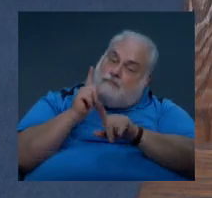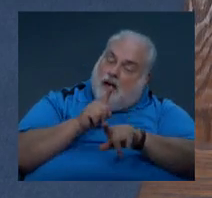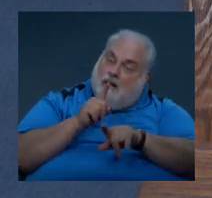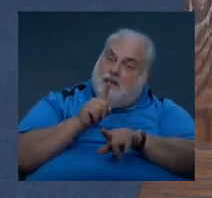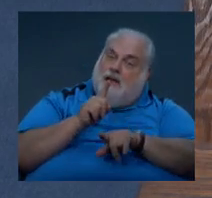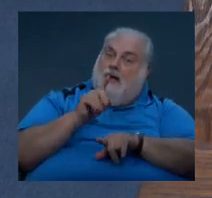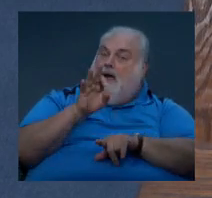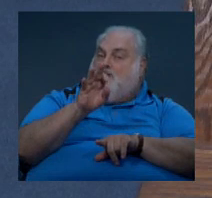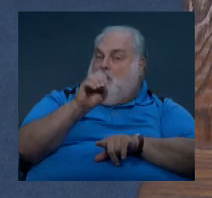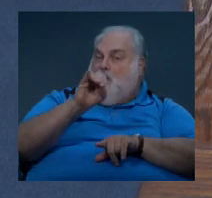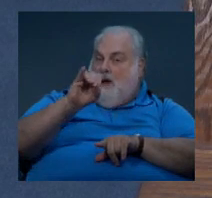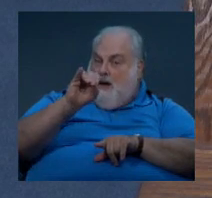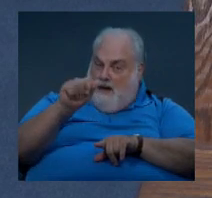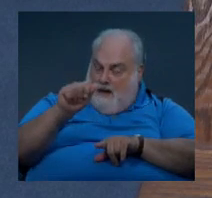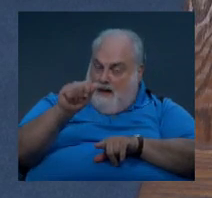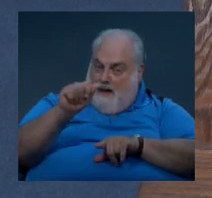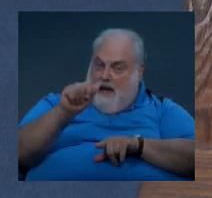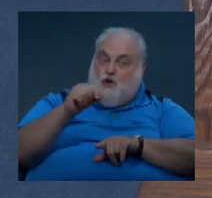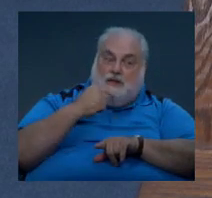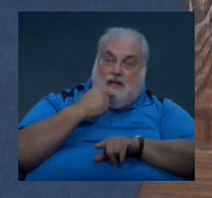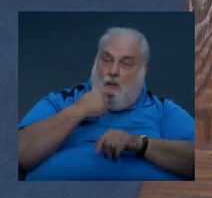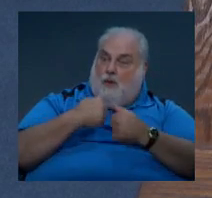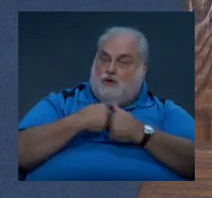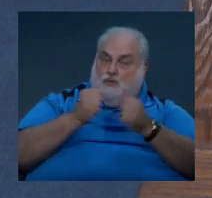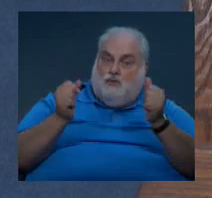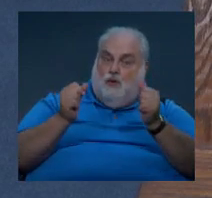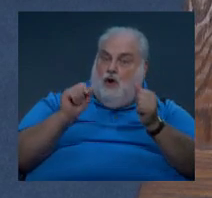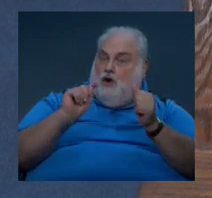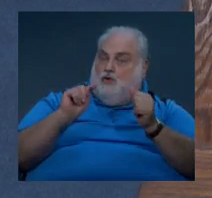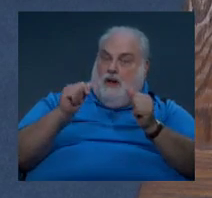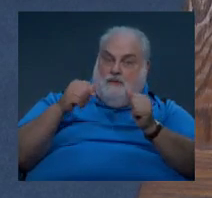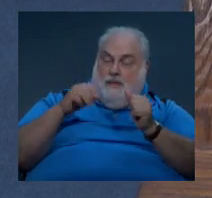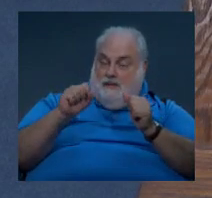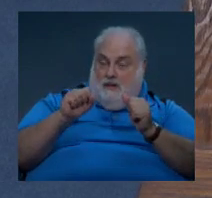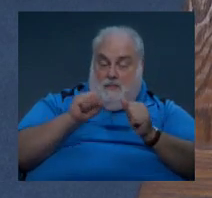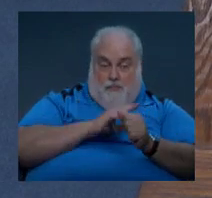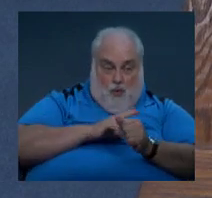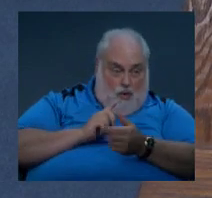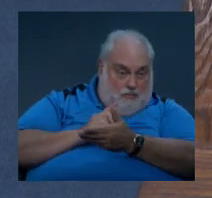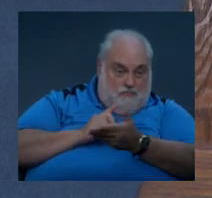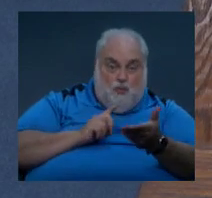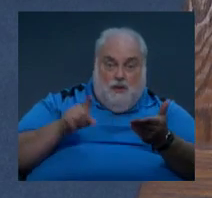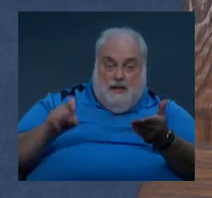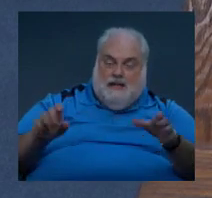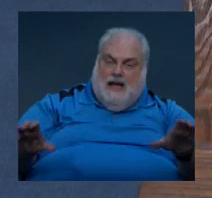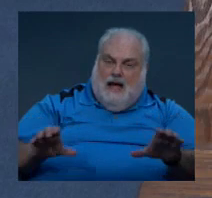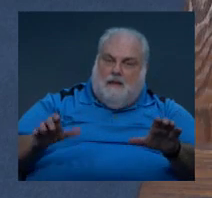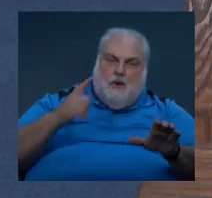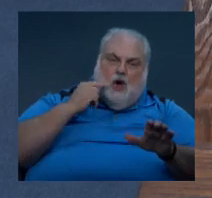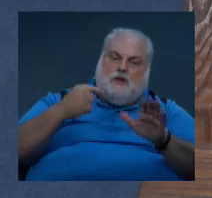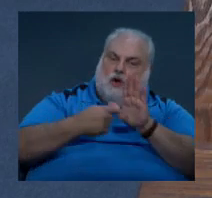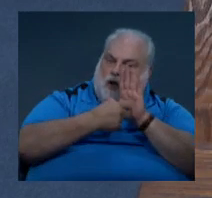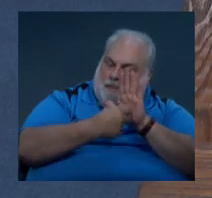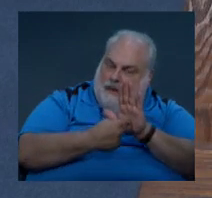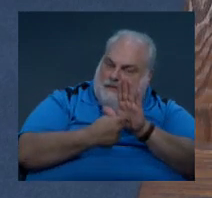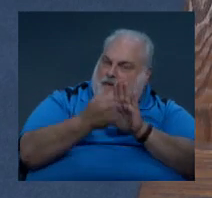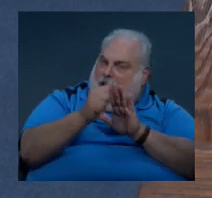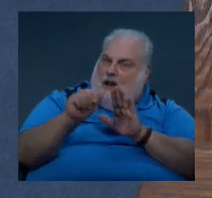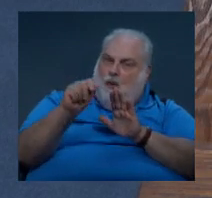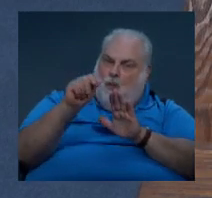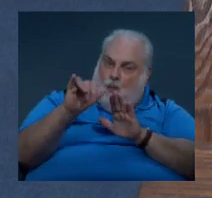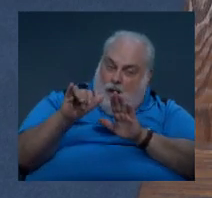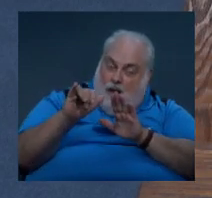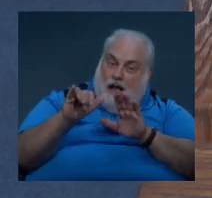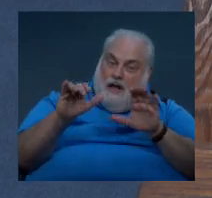say that you're transparent, that is a lie. You board, you need to act, because these things are going to come out there, and if there's any way that I